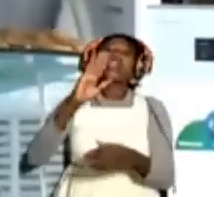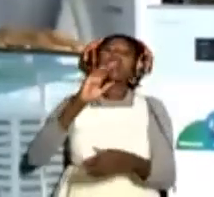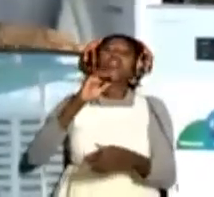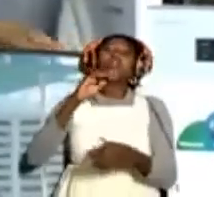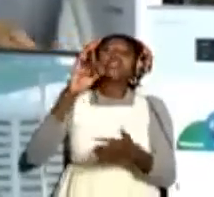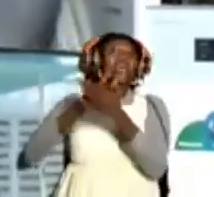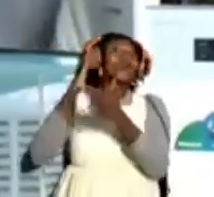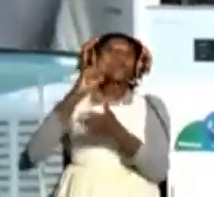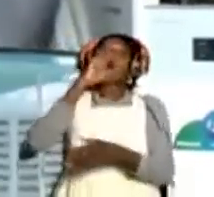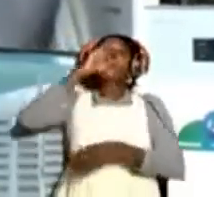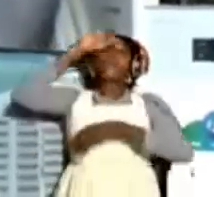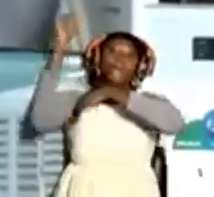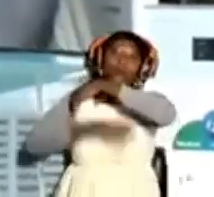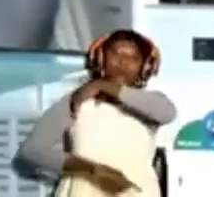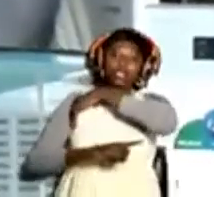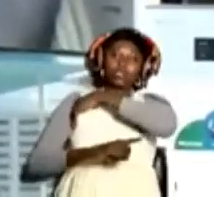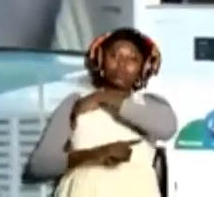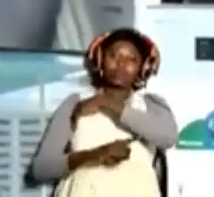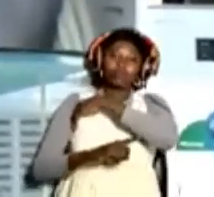unpunished.